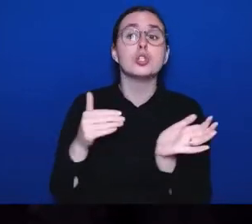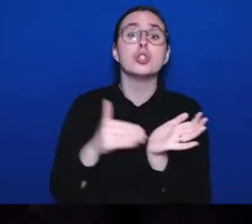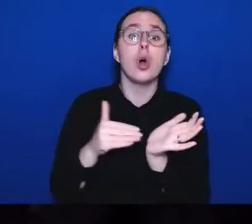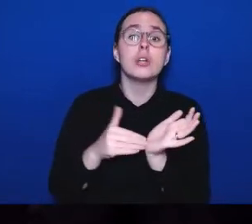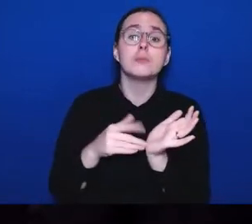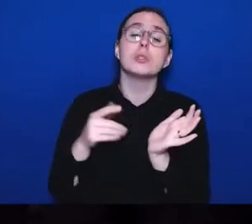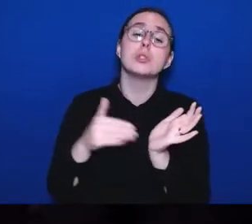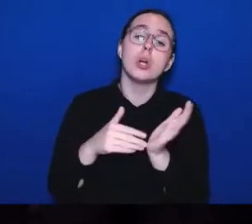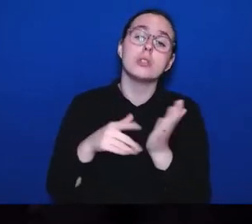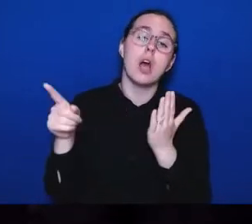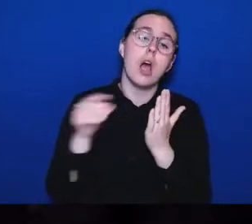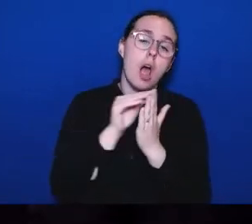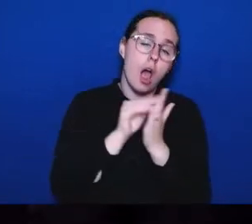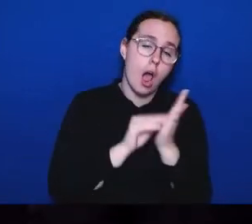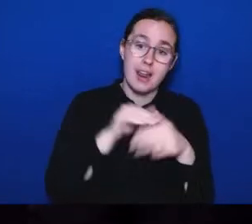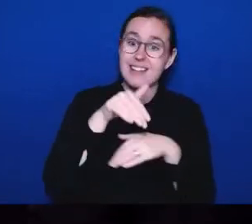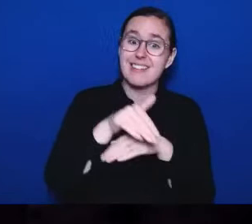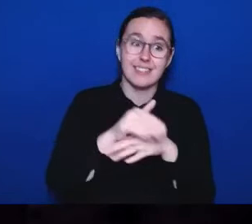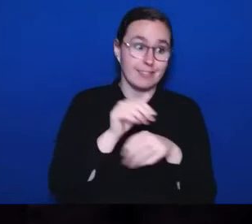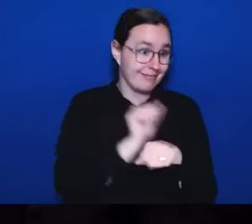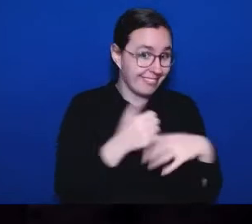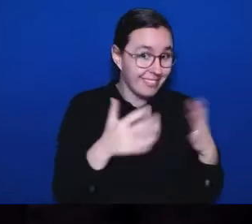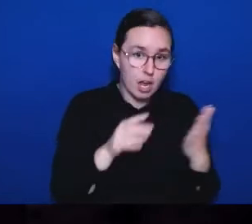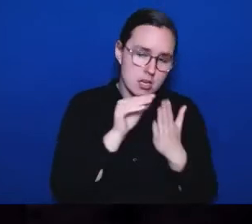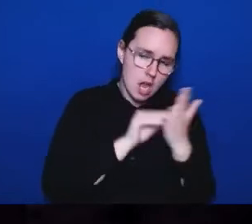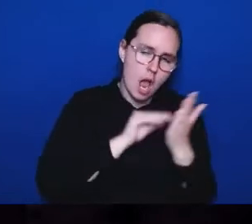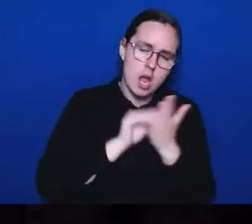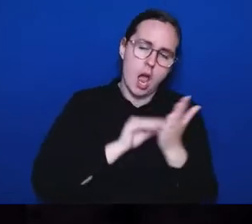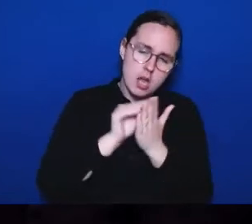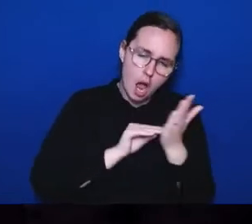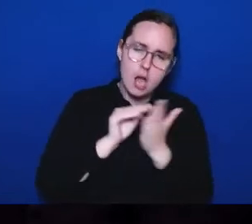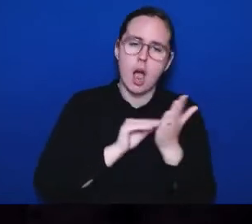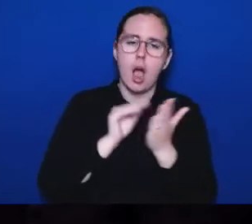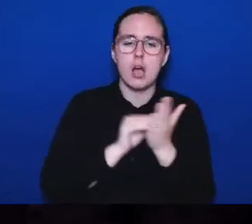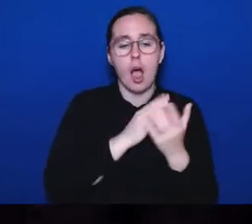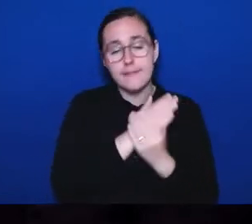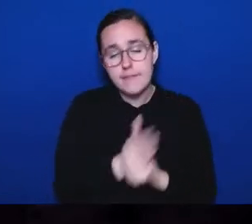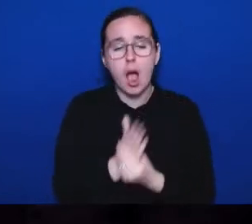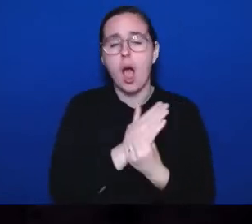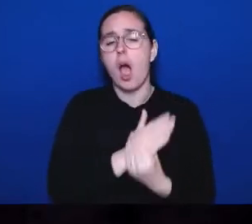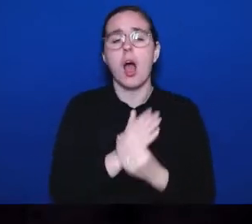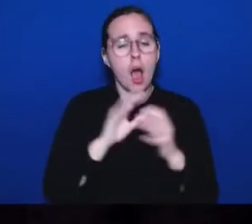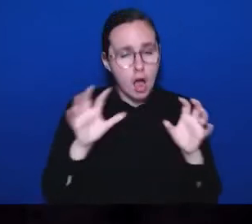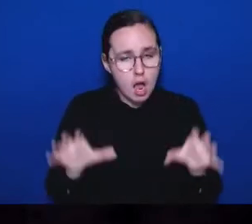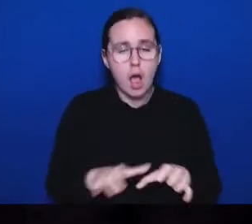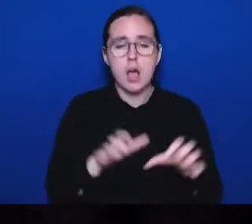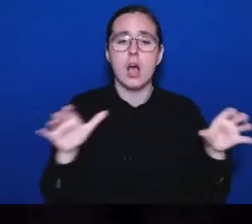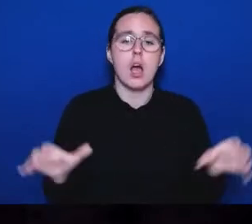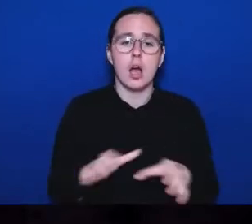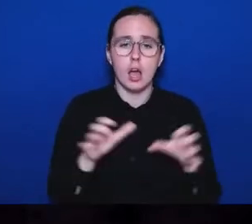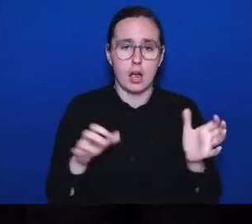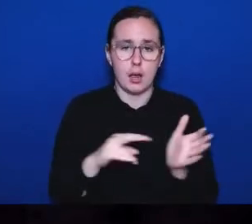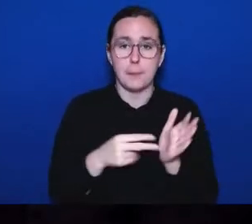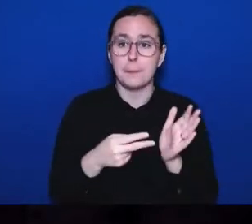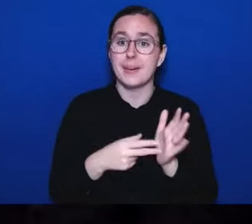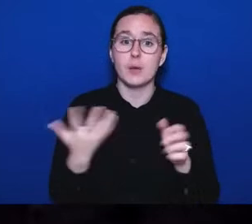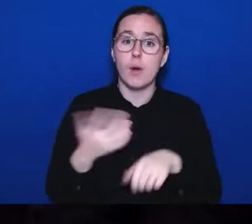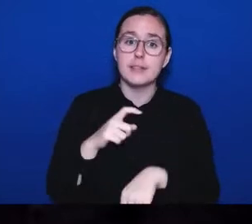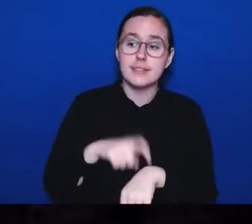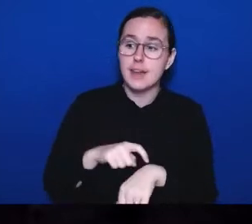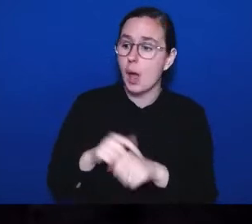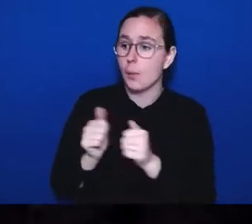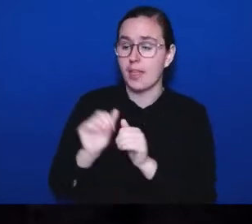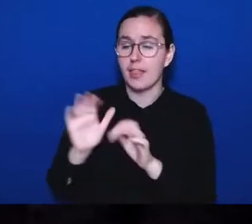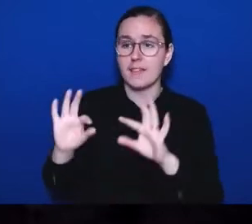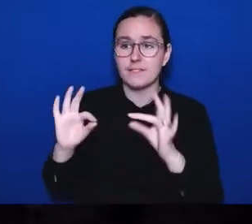puts patients first. It allows patients to actually attach with their family doctors and will build capacity with the